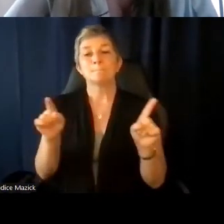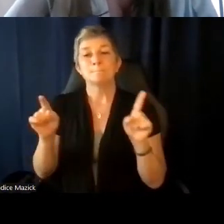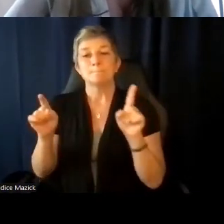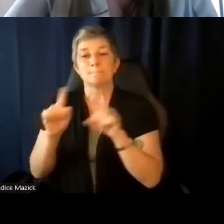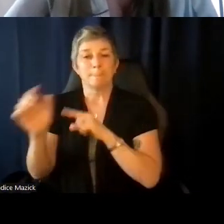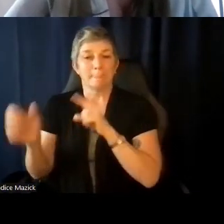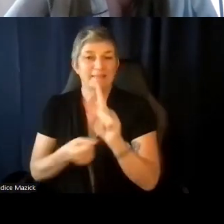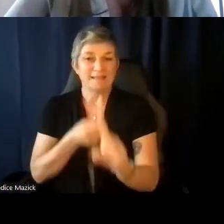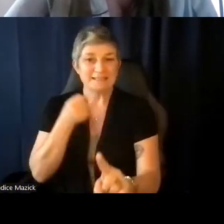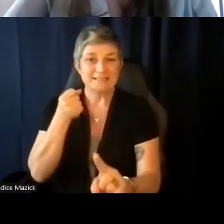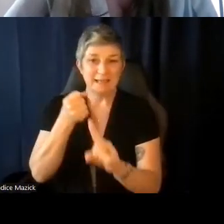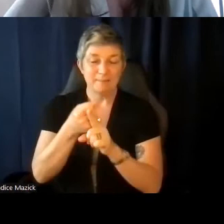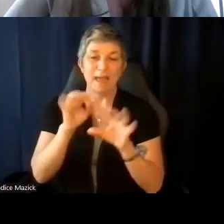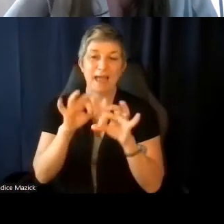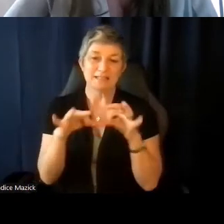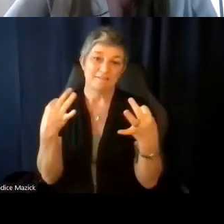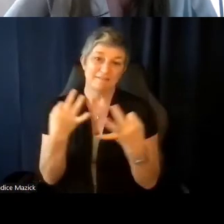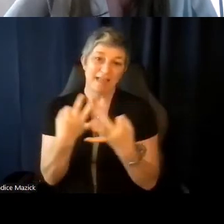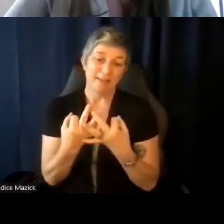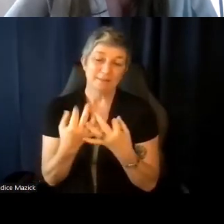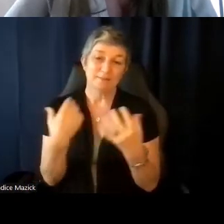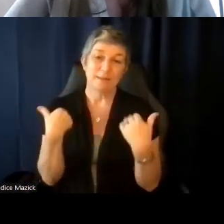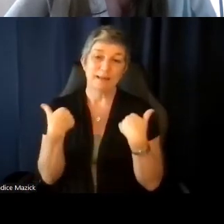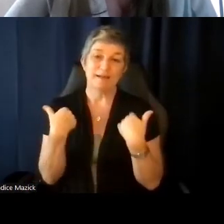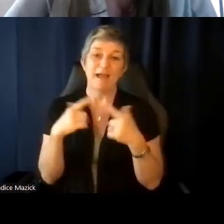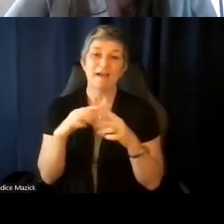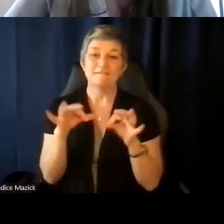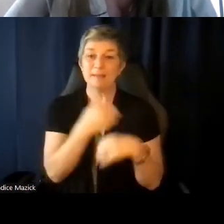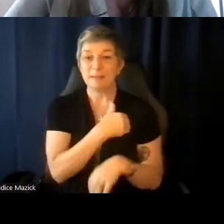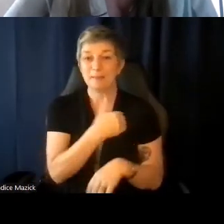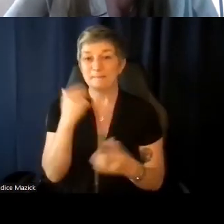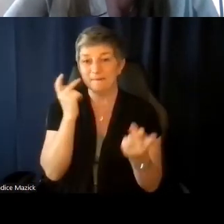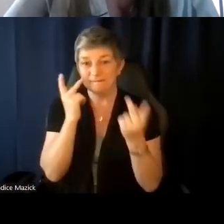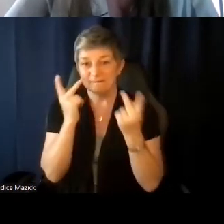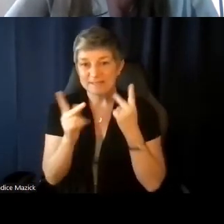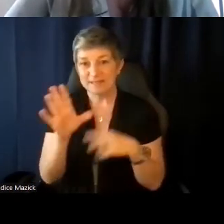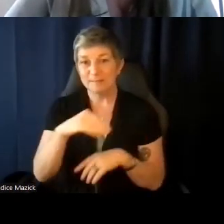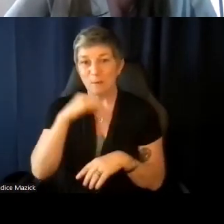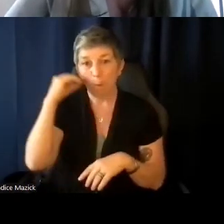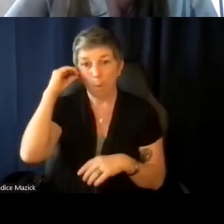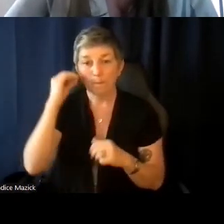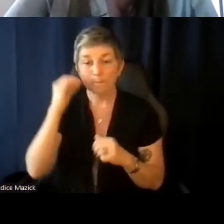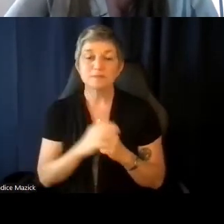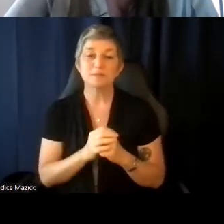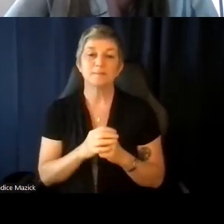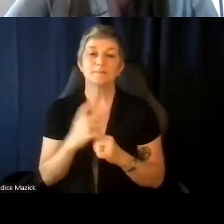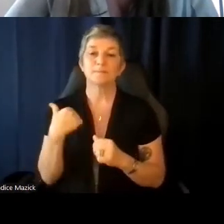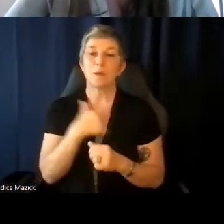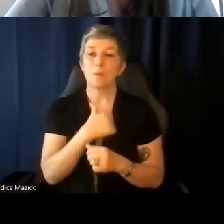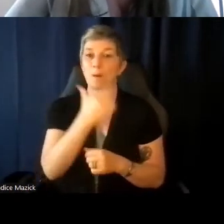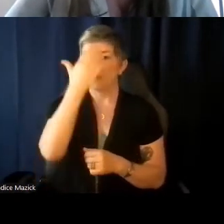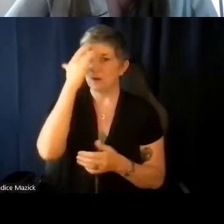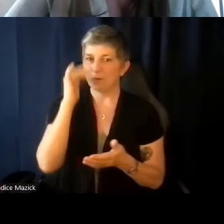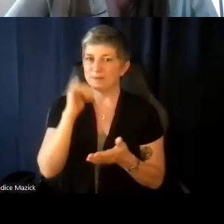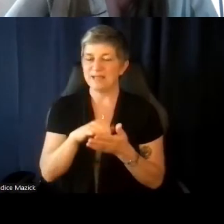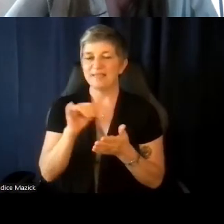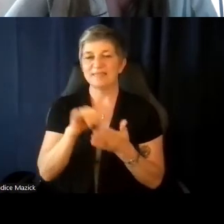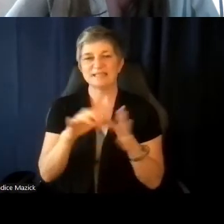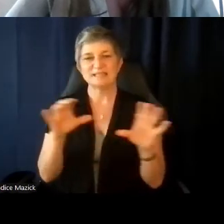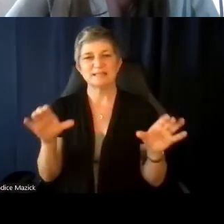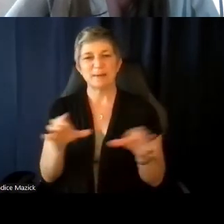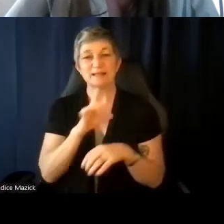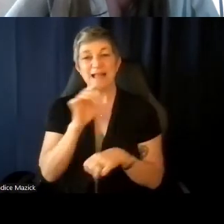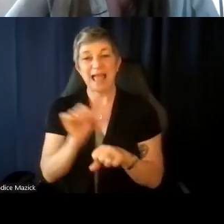impacts families from being able to have family members visit them in their homes. And what we know is that this is a practice is